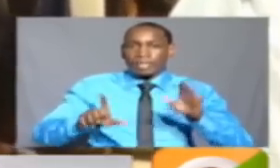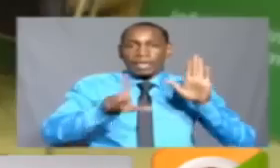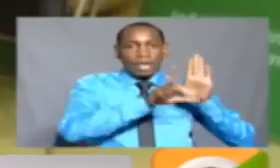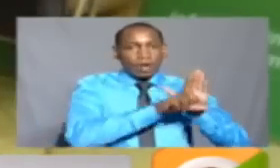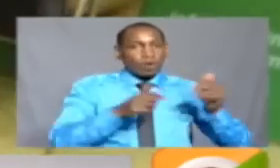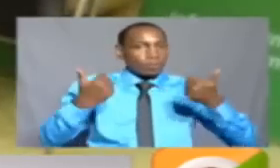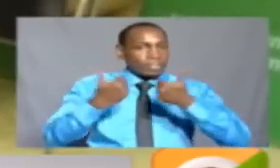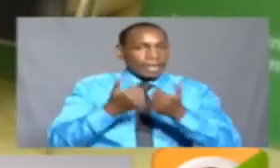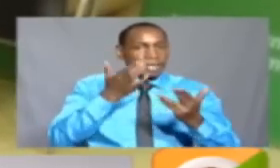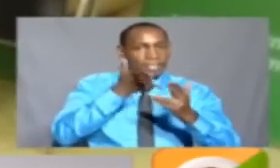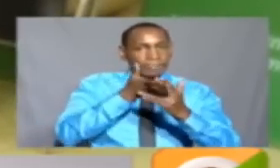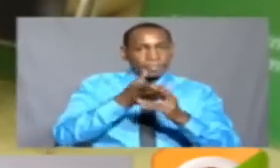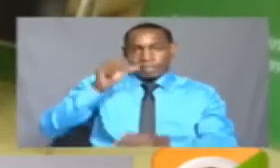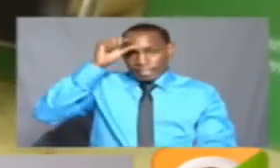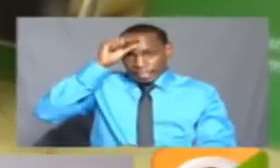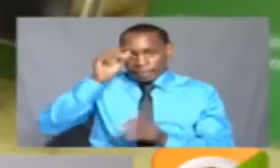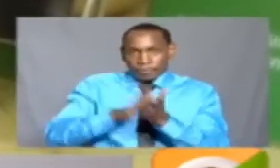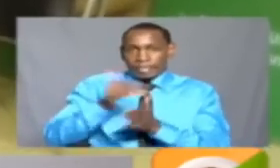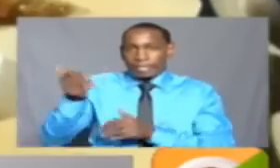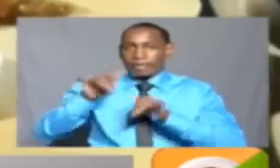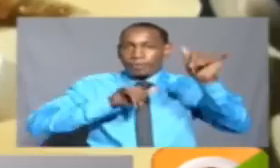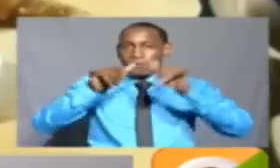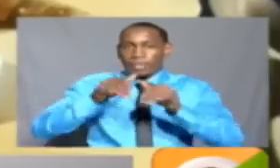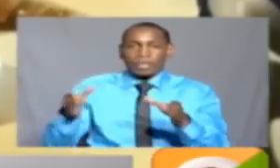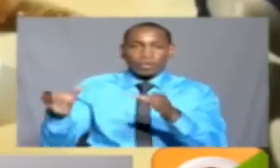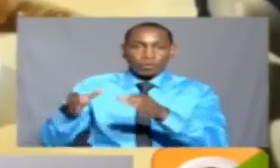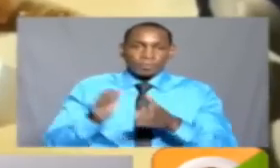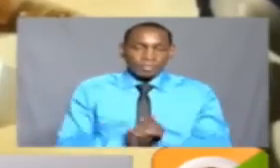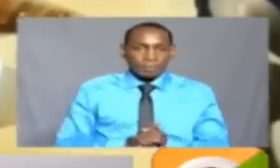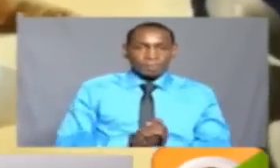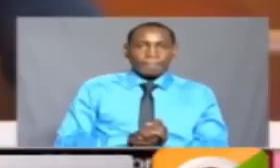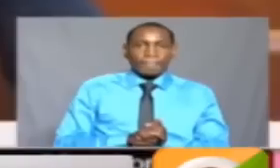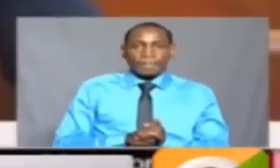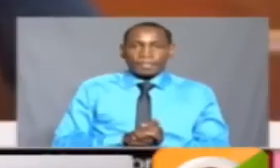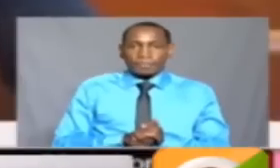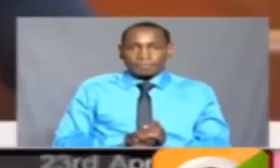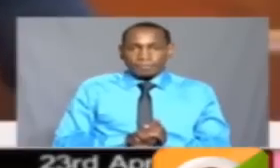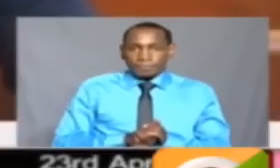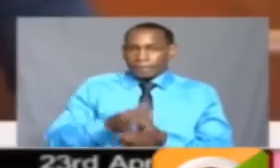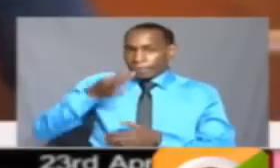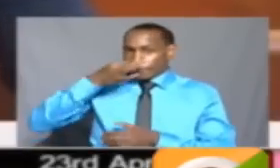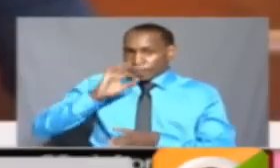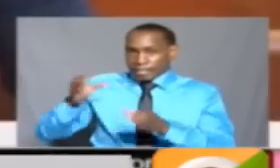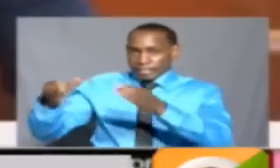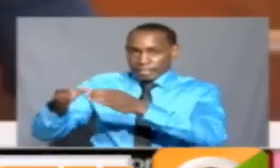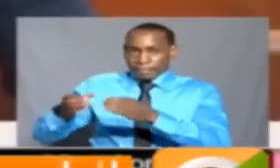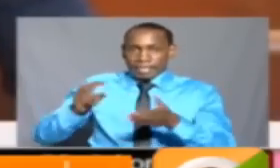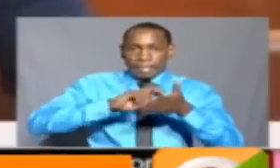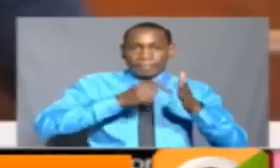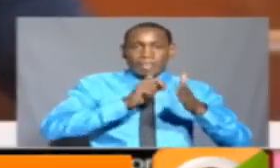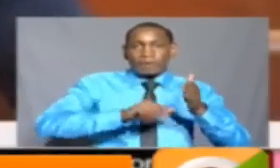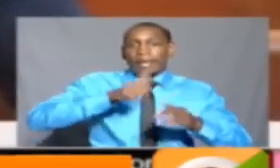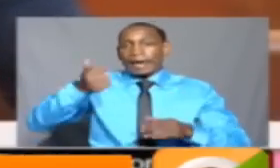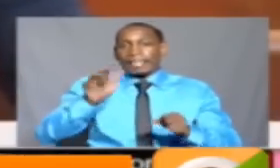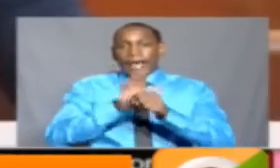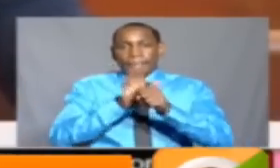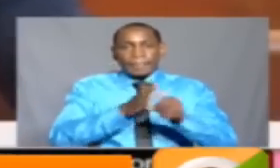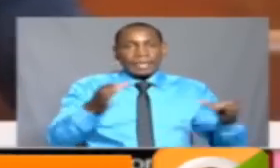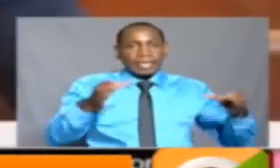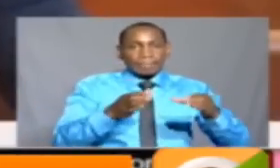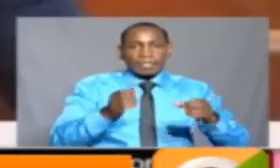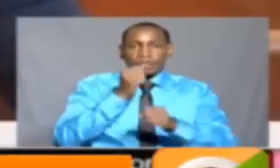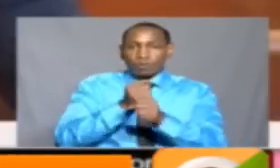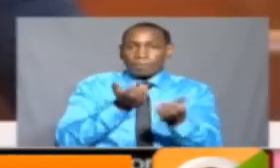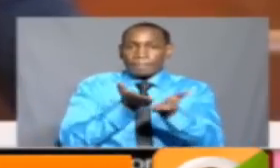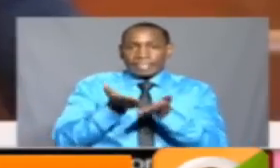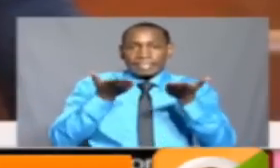legal contests between the government and other foreign agencies. Not just this Idemia, it means so many other companies that have been